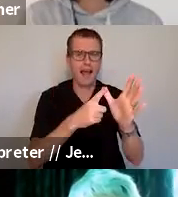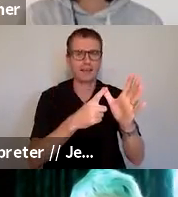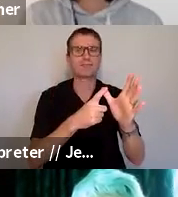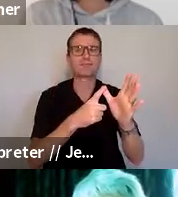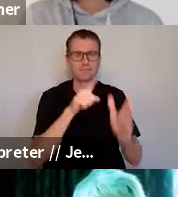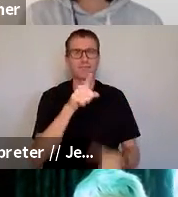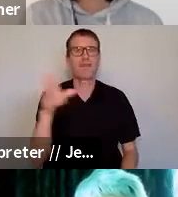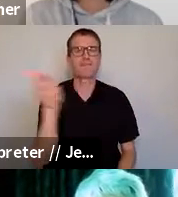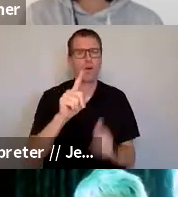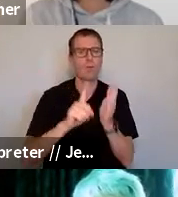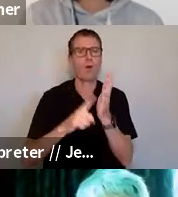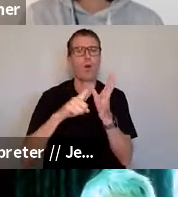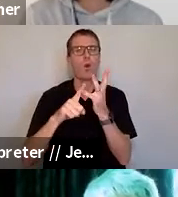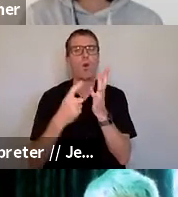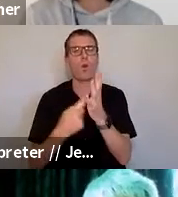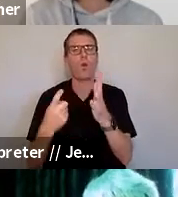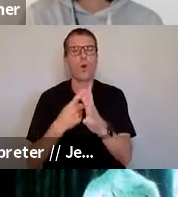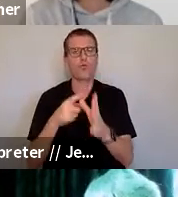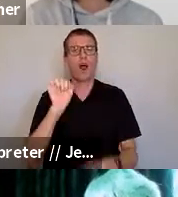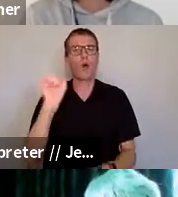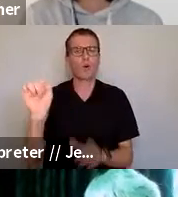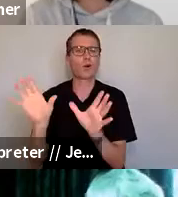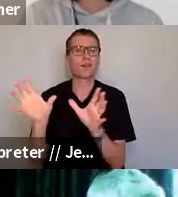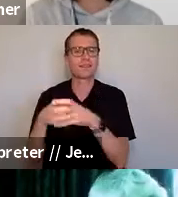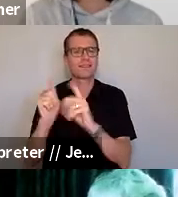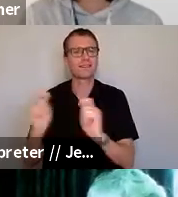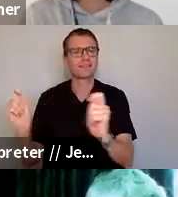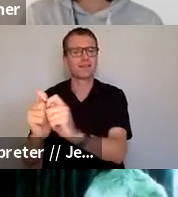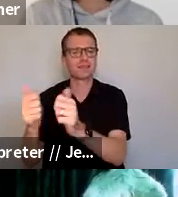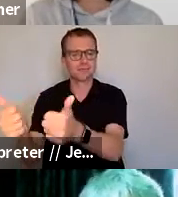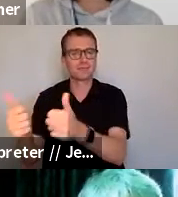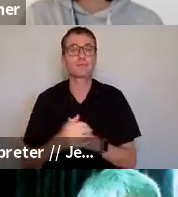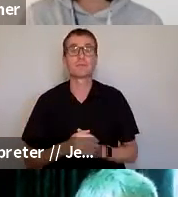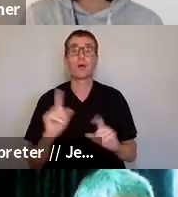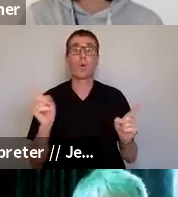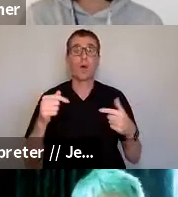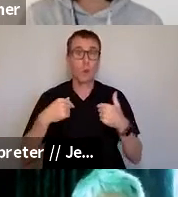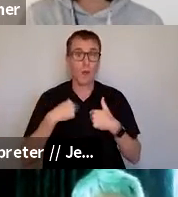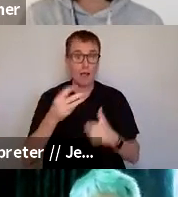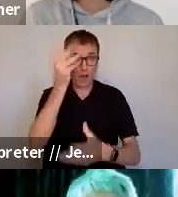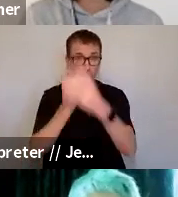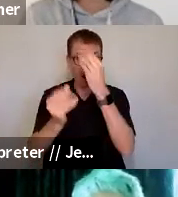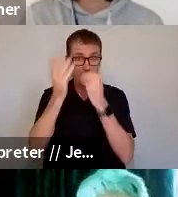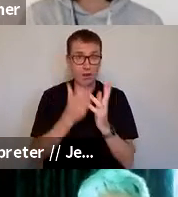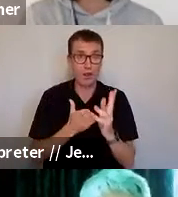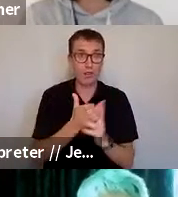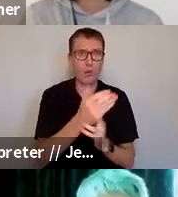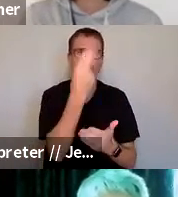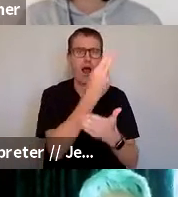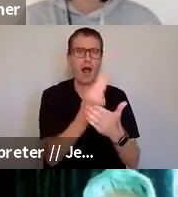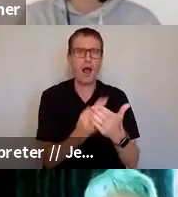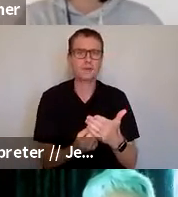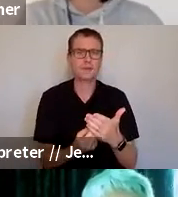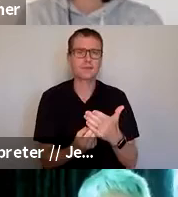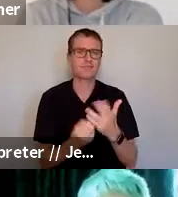One of the things that we're learning at the moment through Arts Access Aotearoa is how quickly